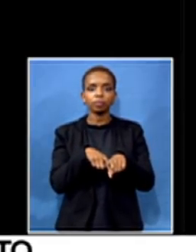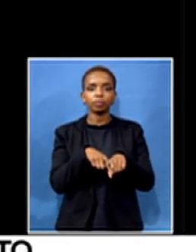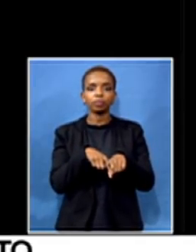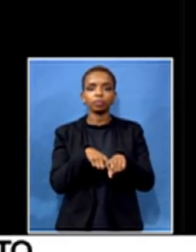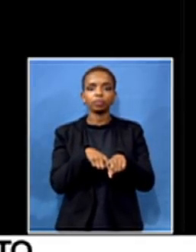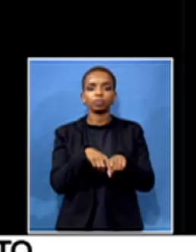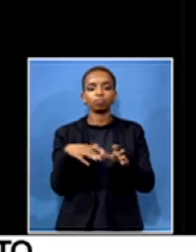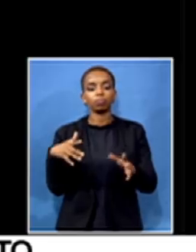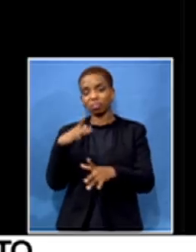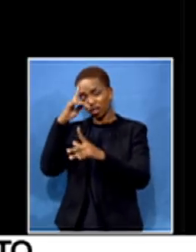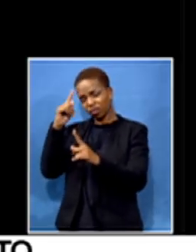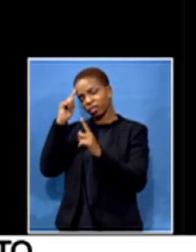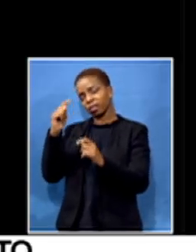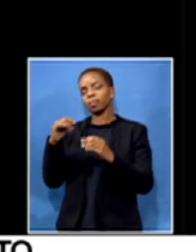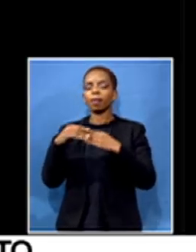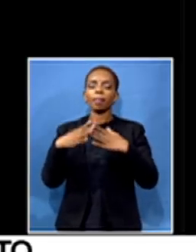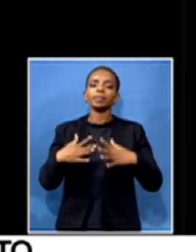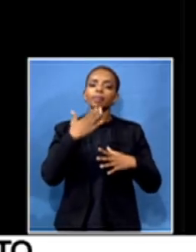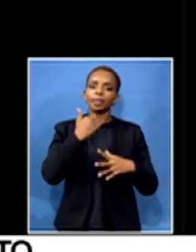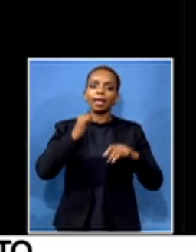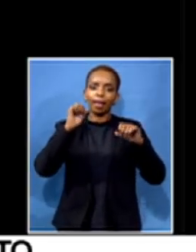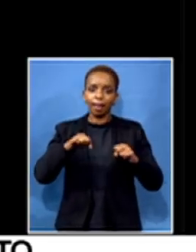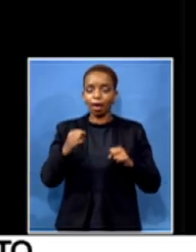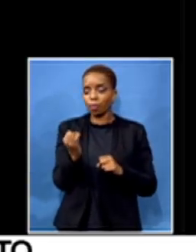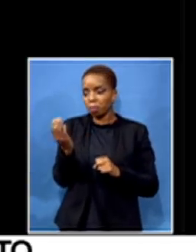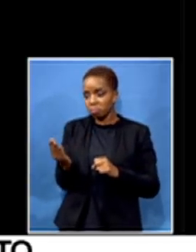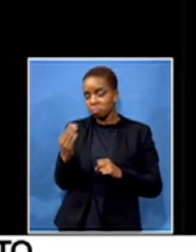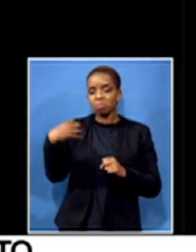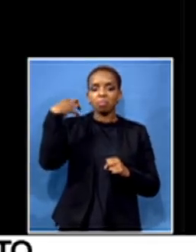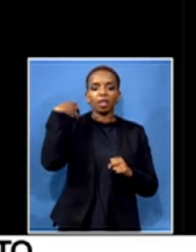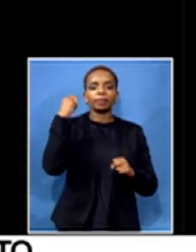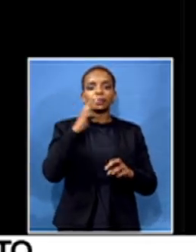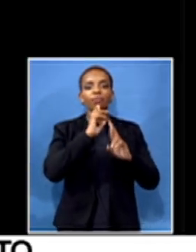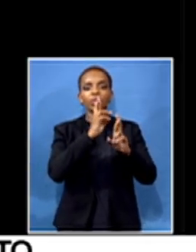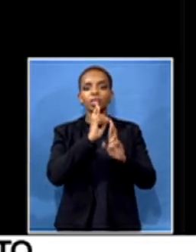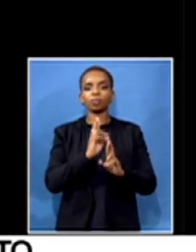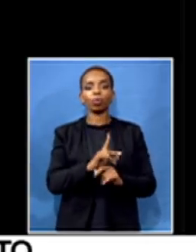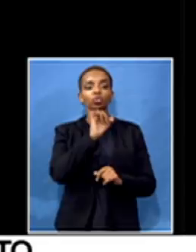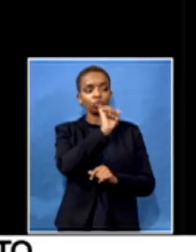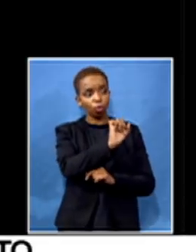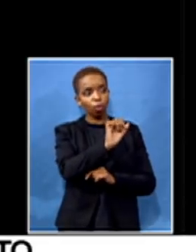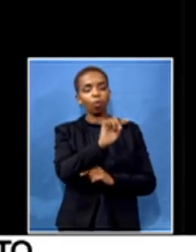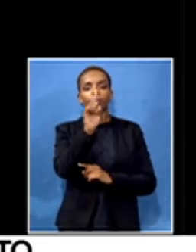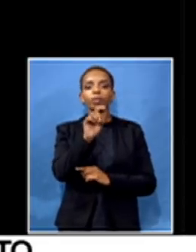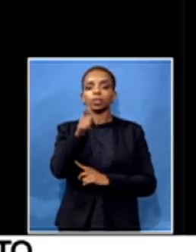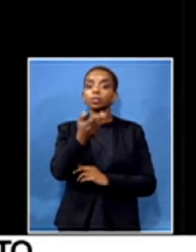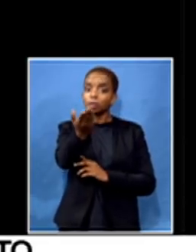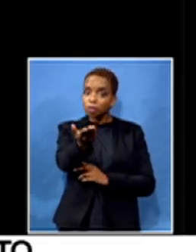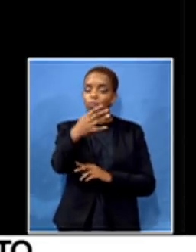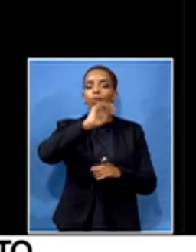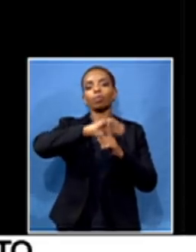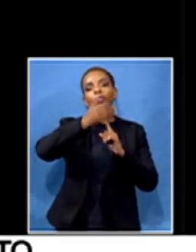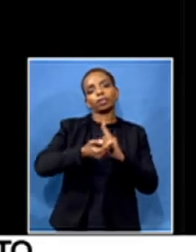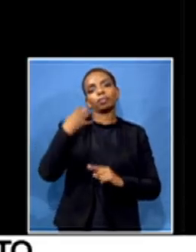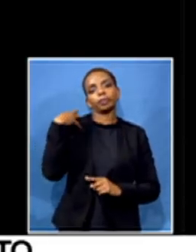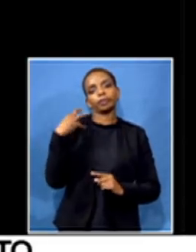Honorable members, let's allow the minister to respond to the question that you have asked. You are protected, Honorable Minister. Thank you. The question